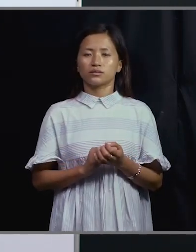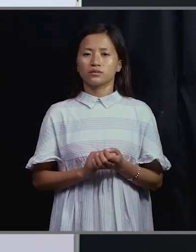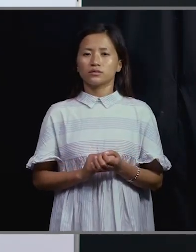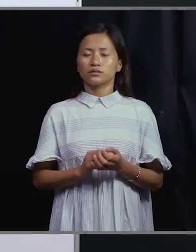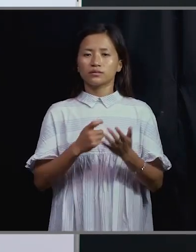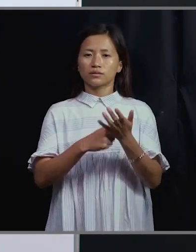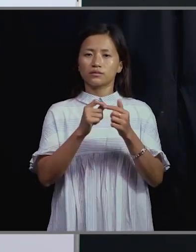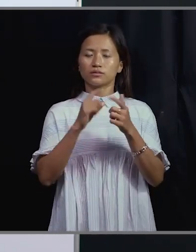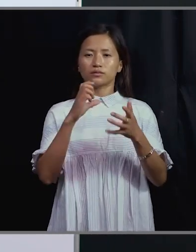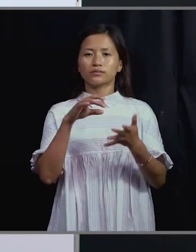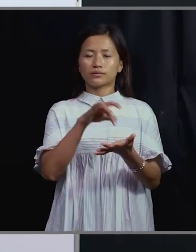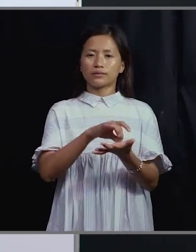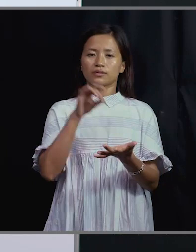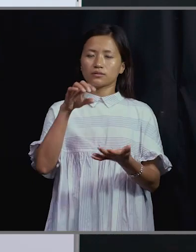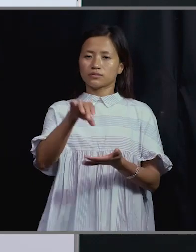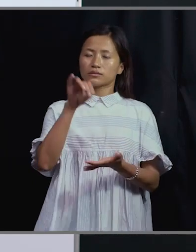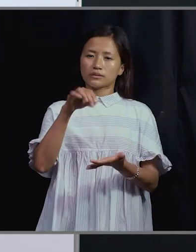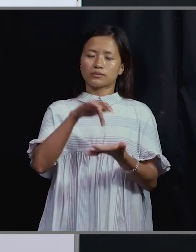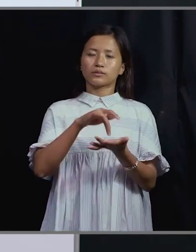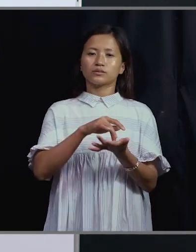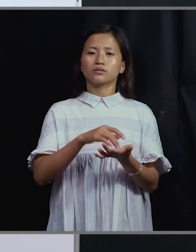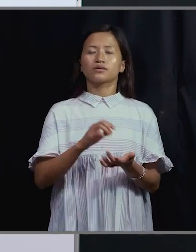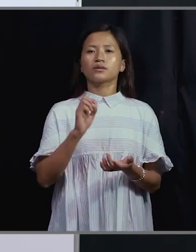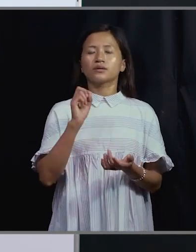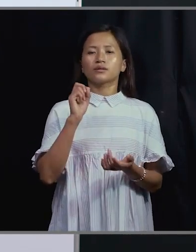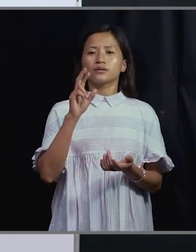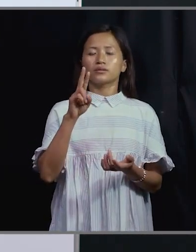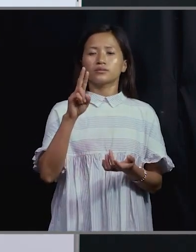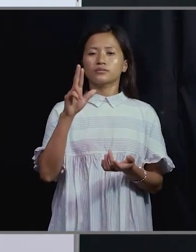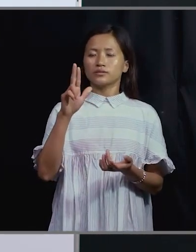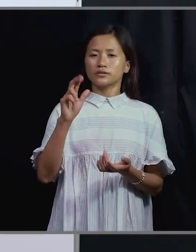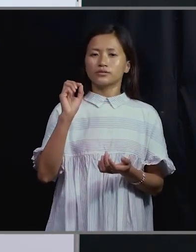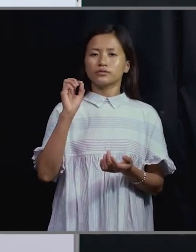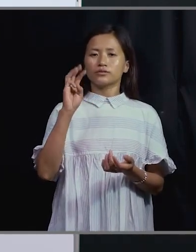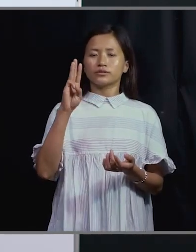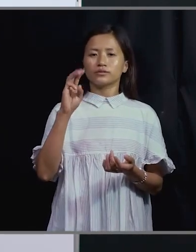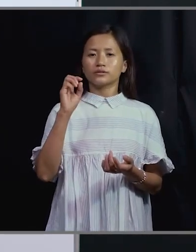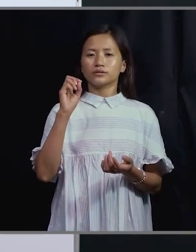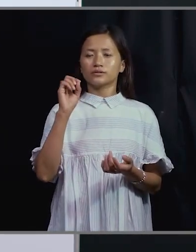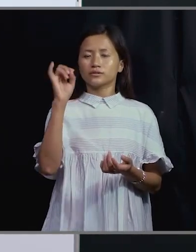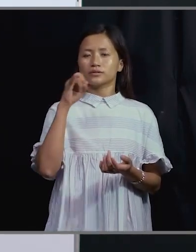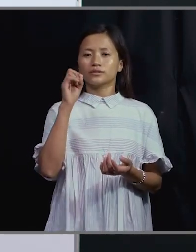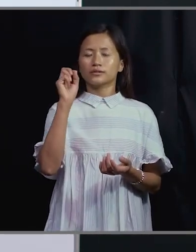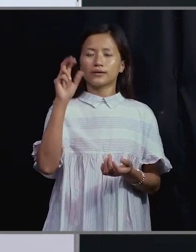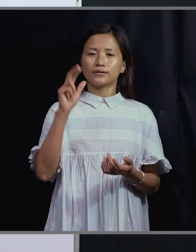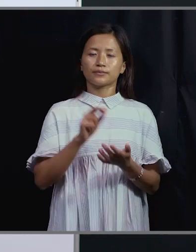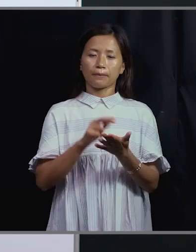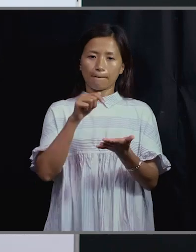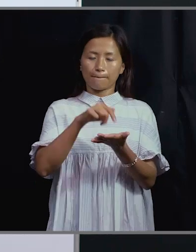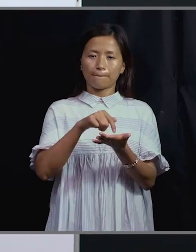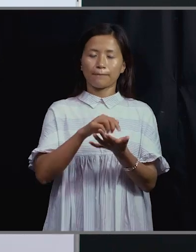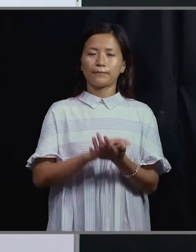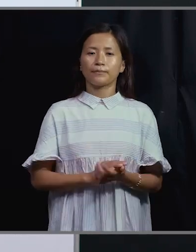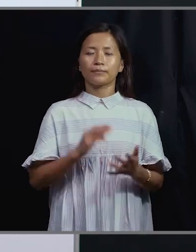the reaction takes place at around 368 Kelvin. Now, if we have three nitro